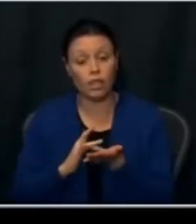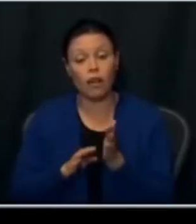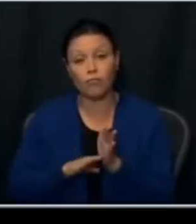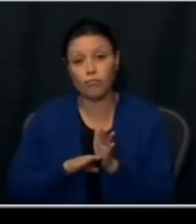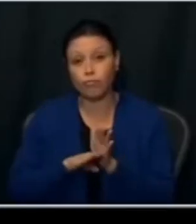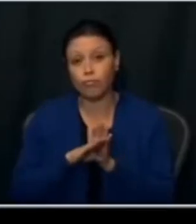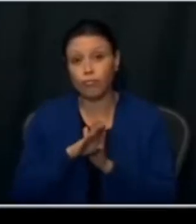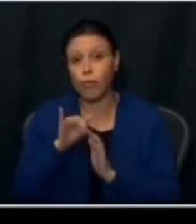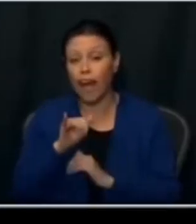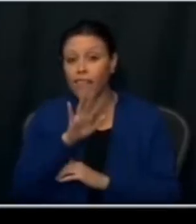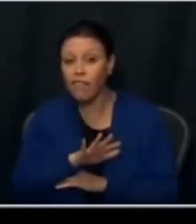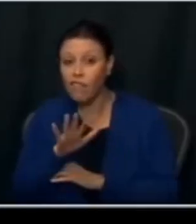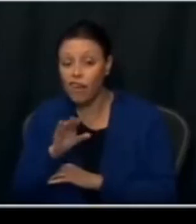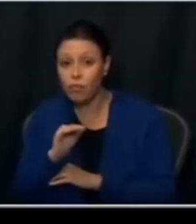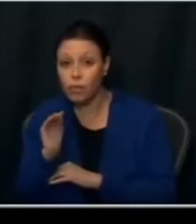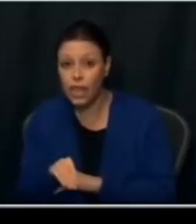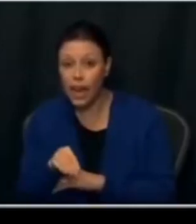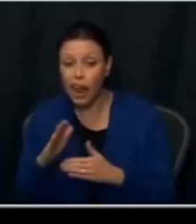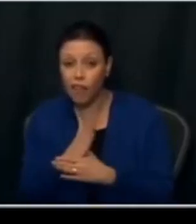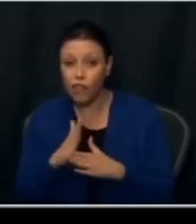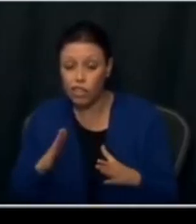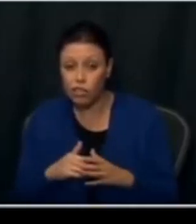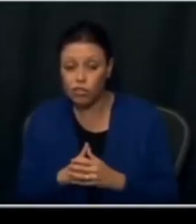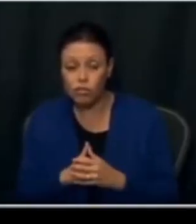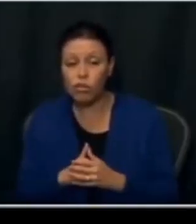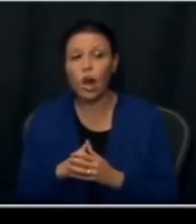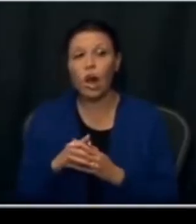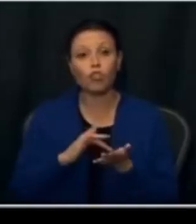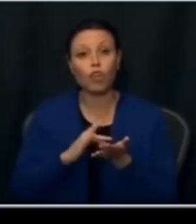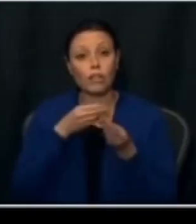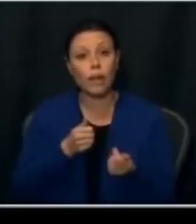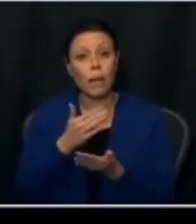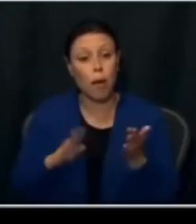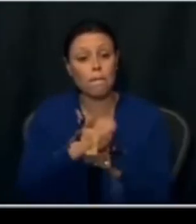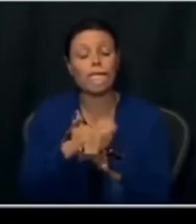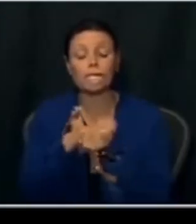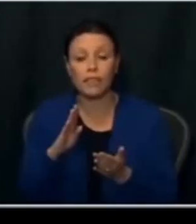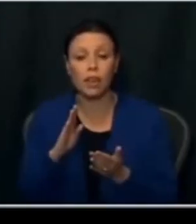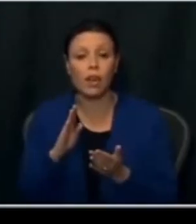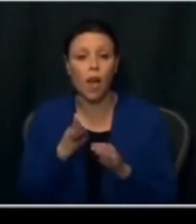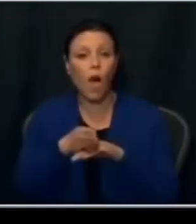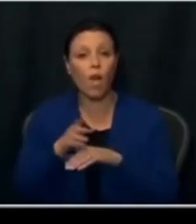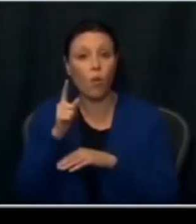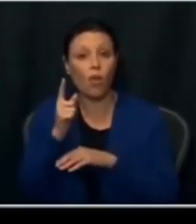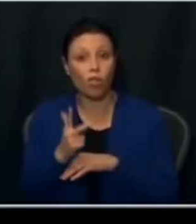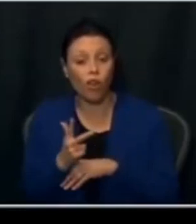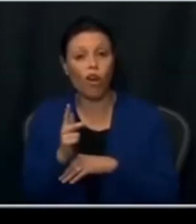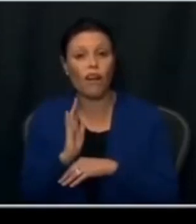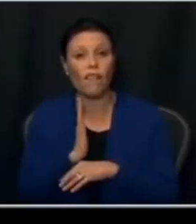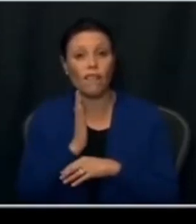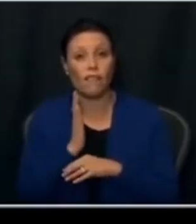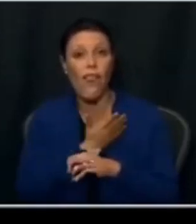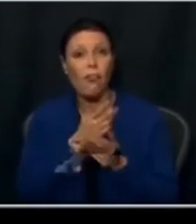up by 55% on average. And drug spending in Part B is responsible for over a third of the